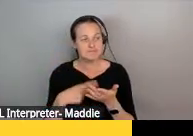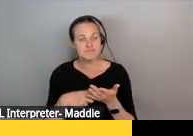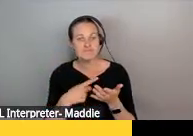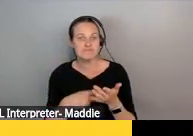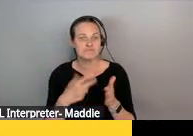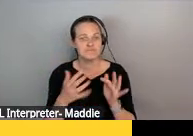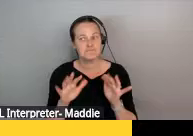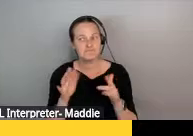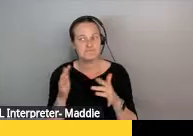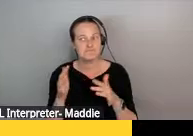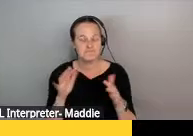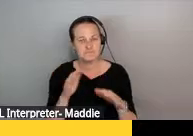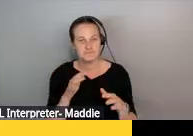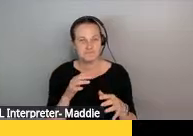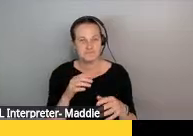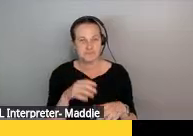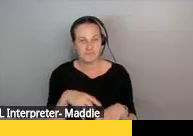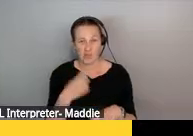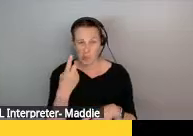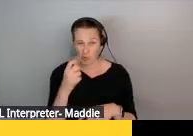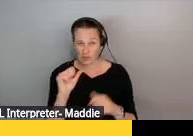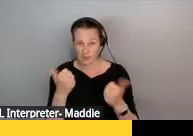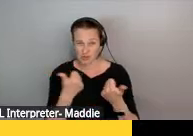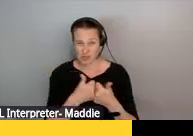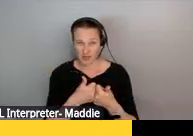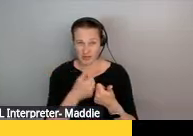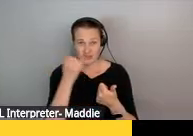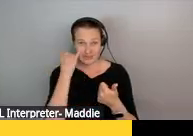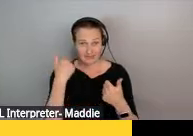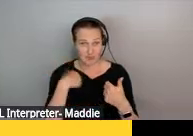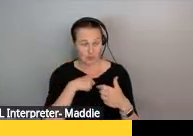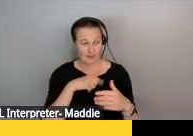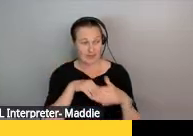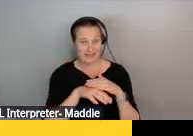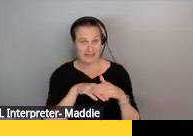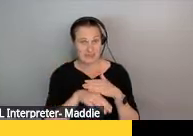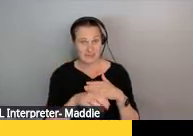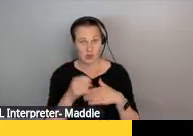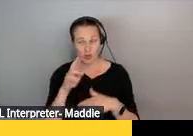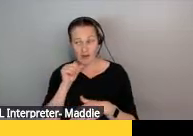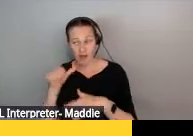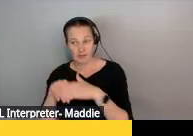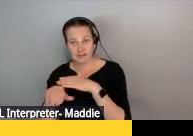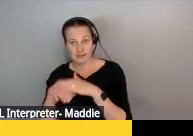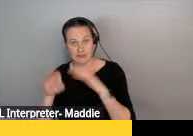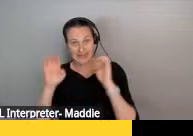environments. One challenge with making a list of accessible or inaccessible EdTech